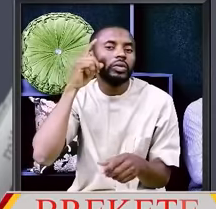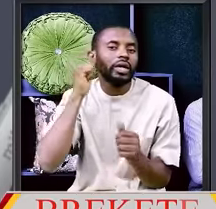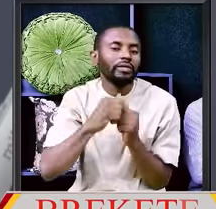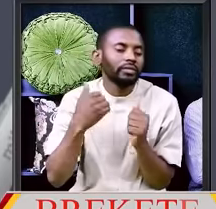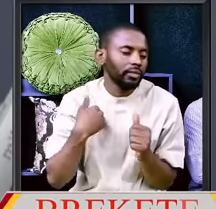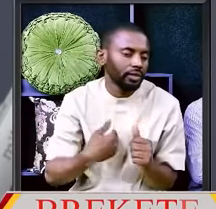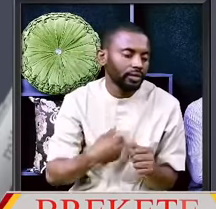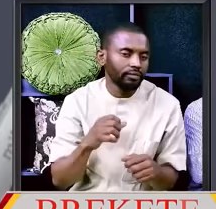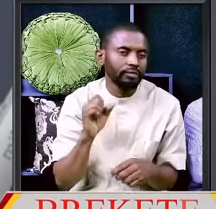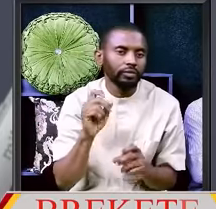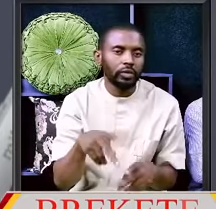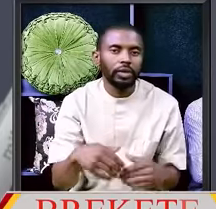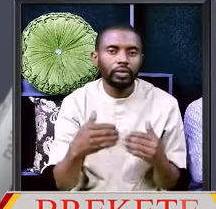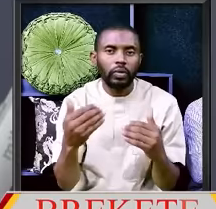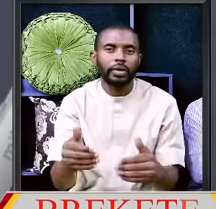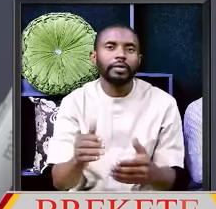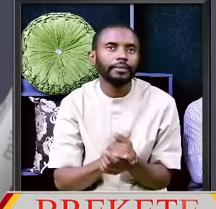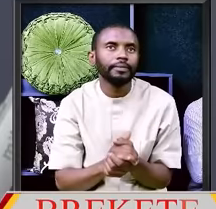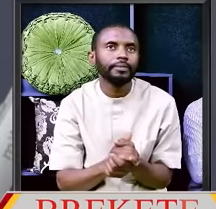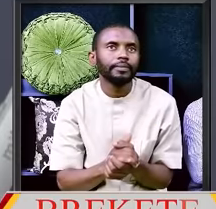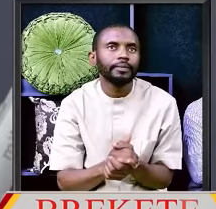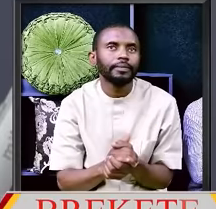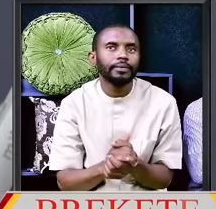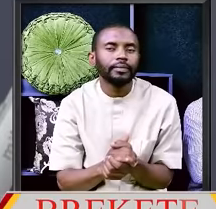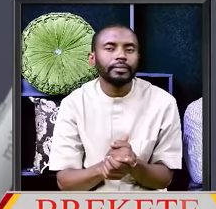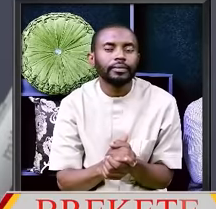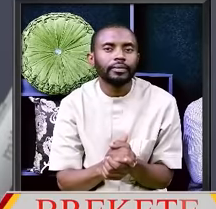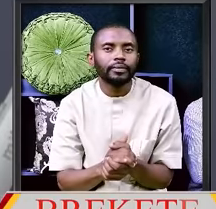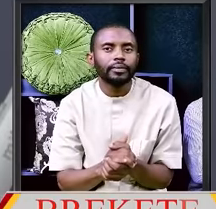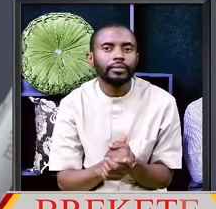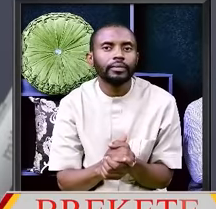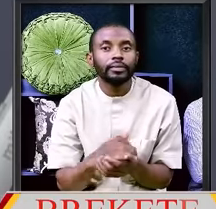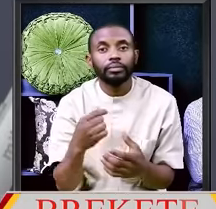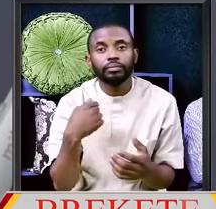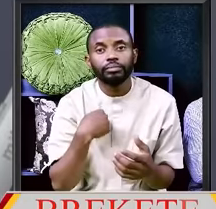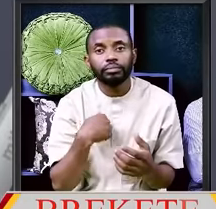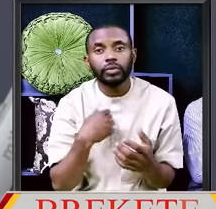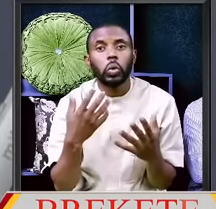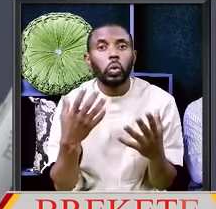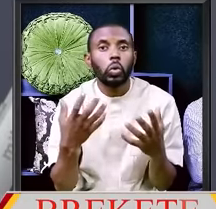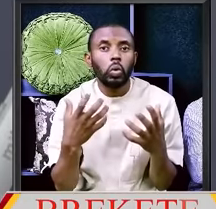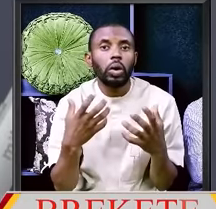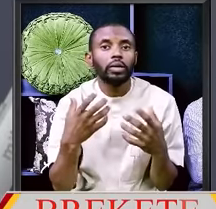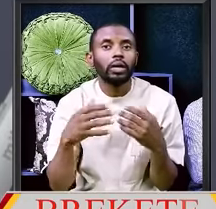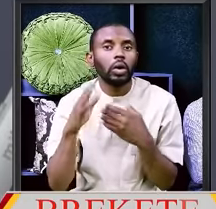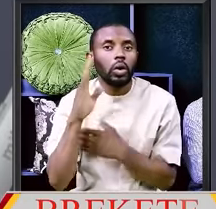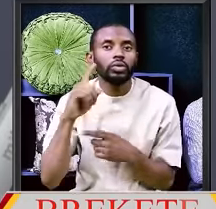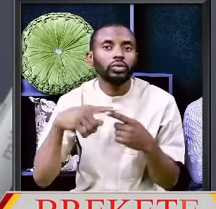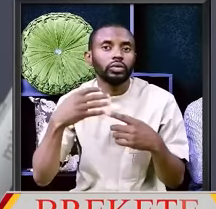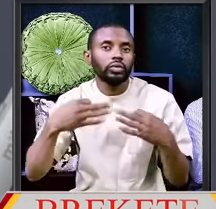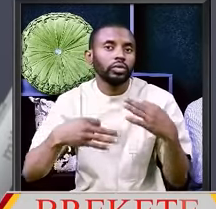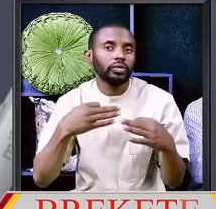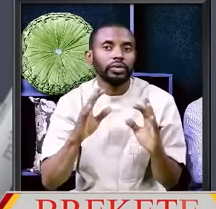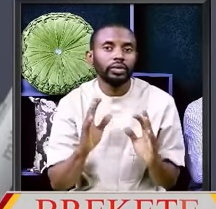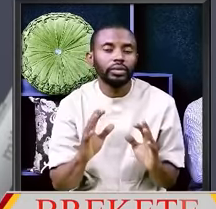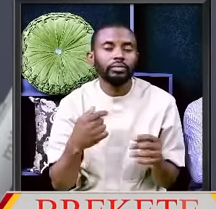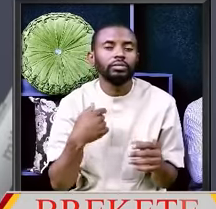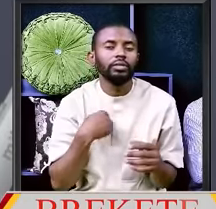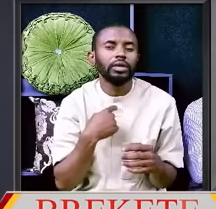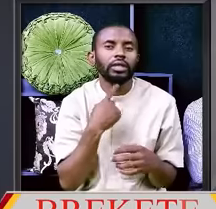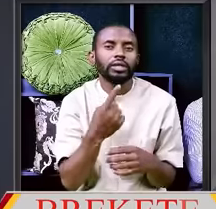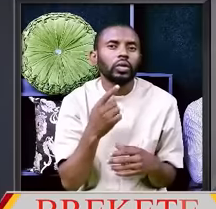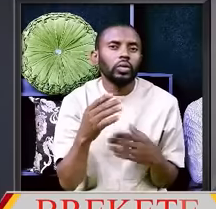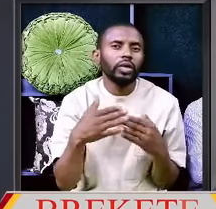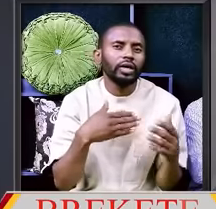I so much believe in that. So go ahead. And I so much believe in God, and I want God to judged so, accordingly. Go ahead. And I'm